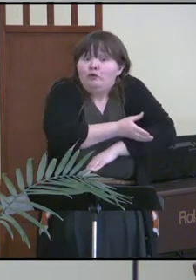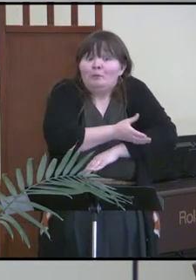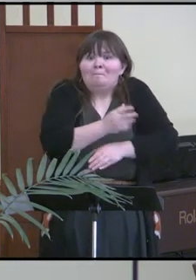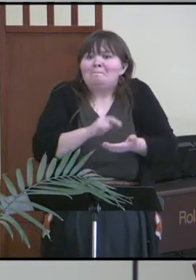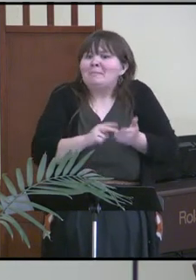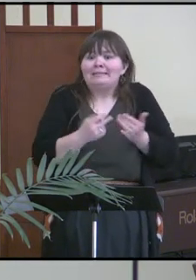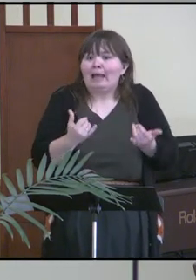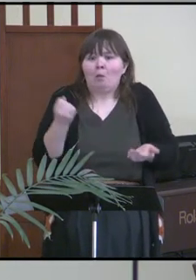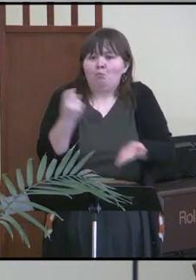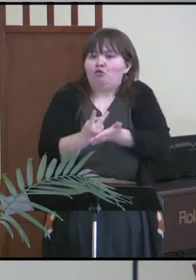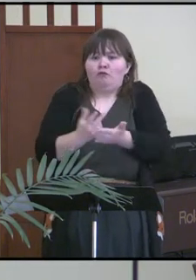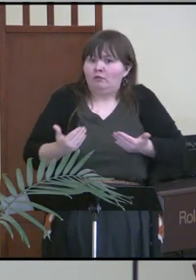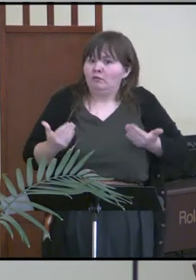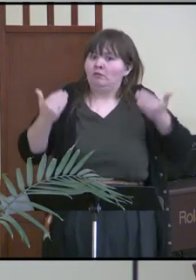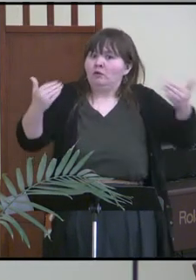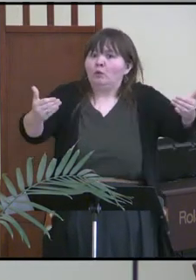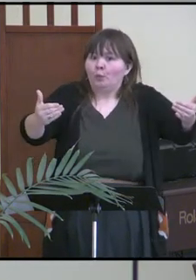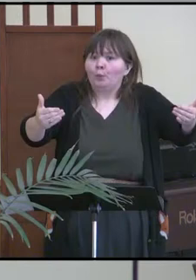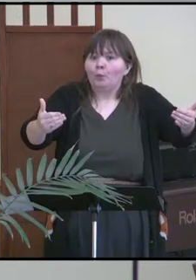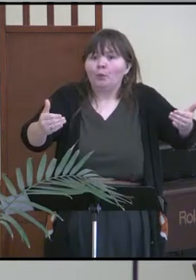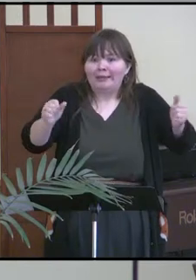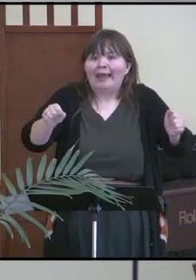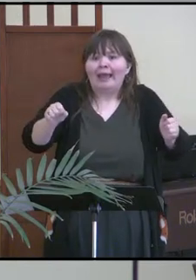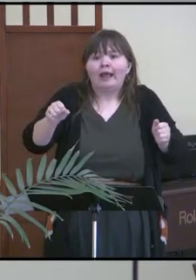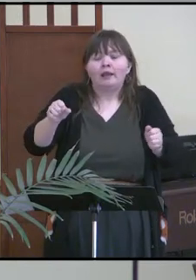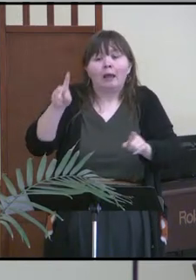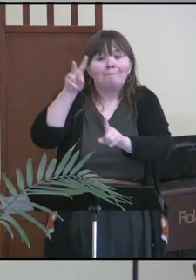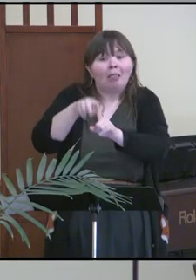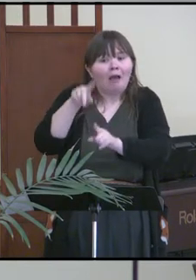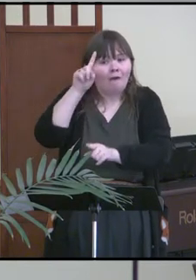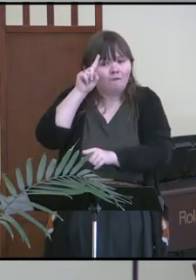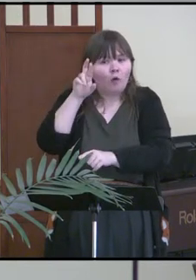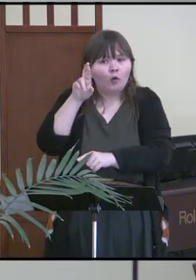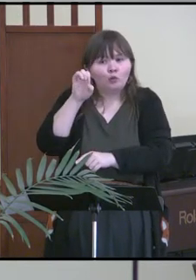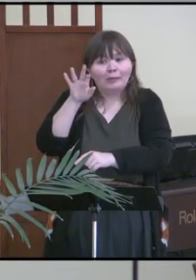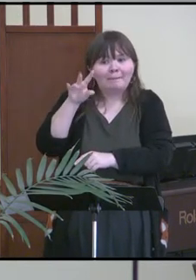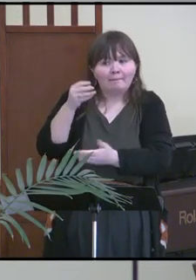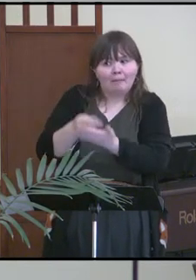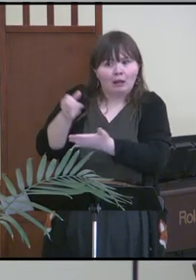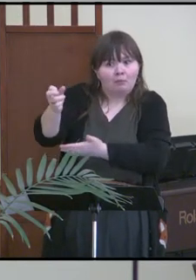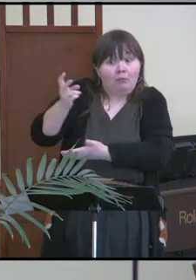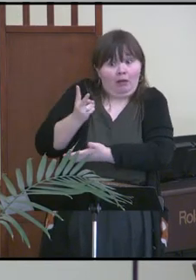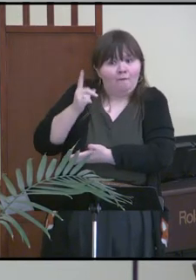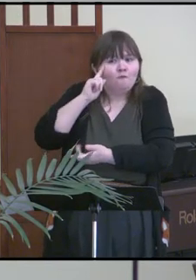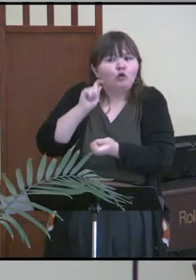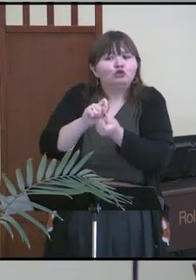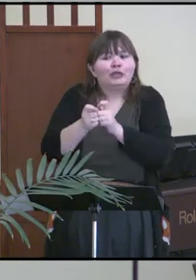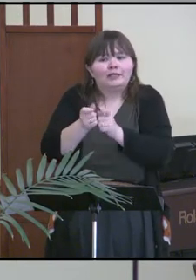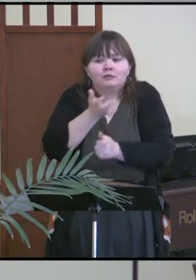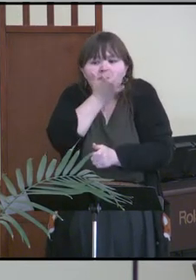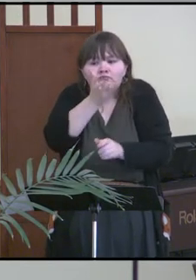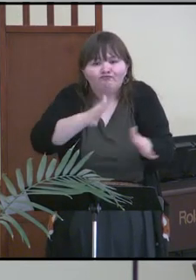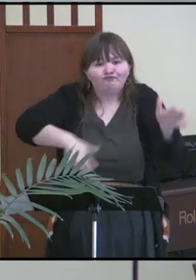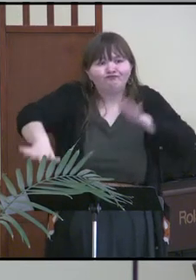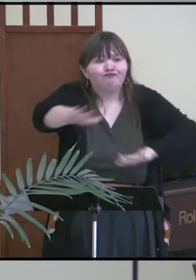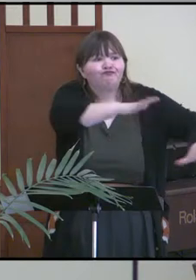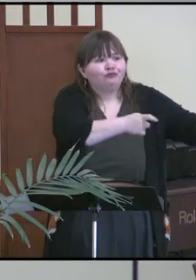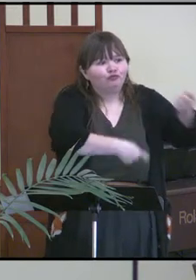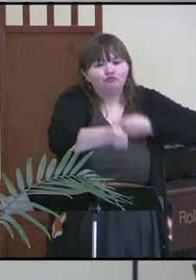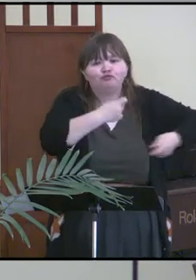go on and apply for a rebate from the city for changing our landscape. And we also found